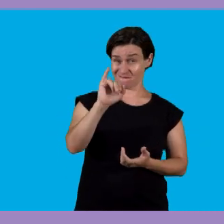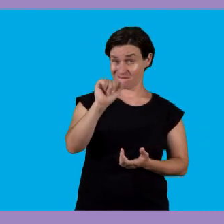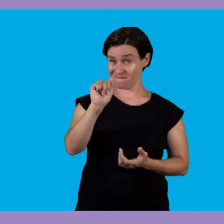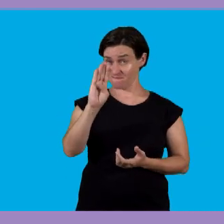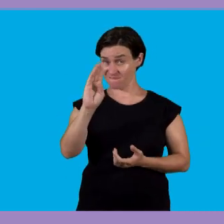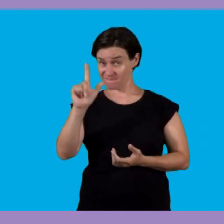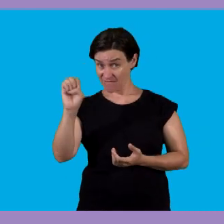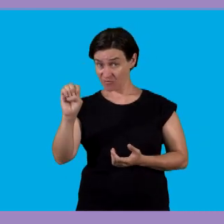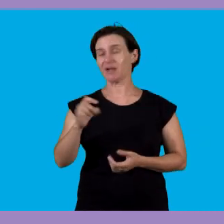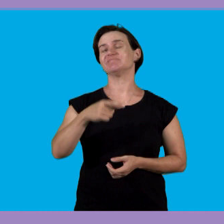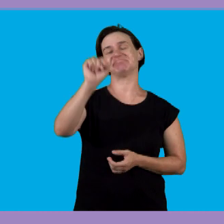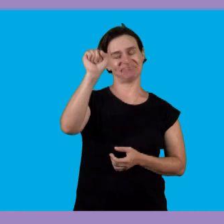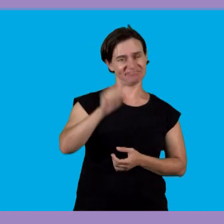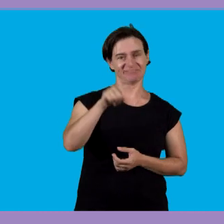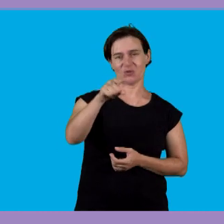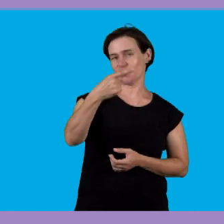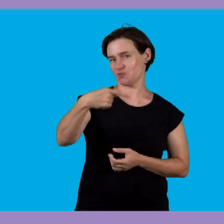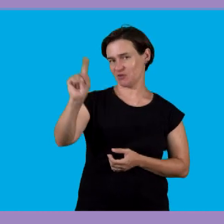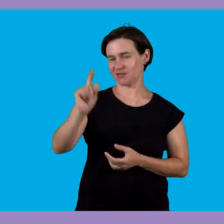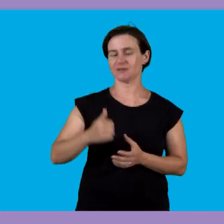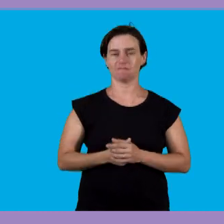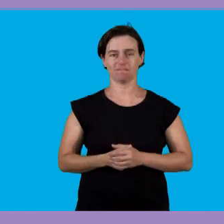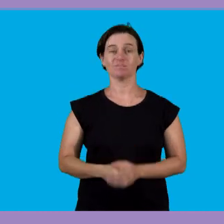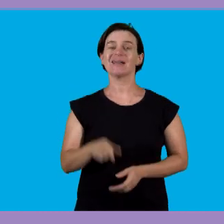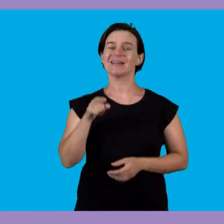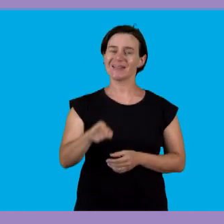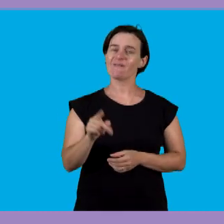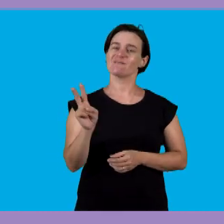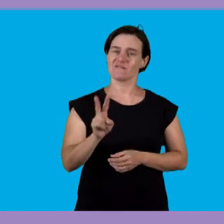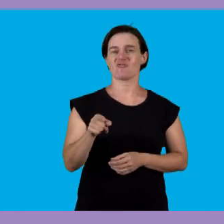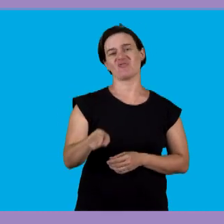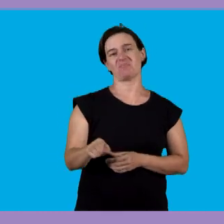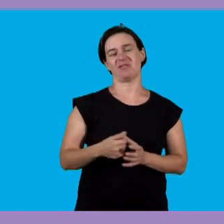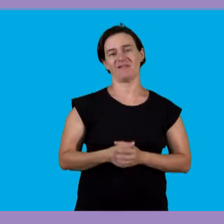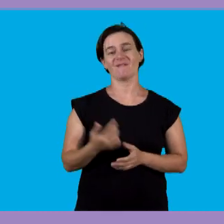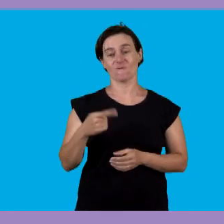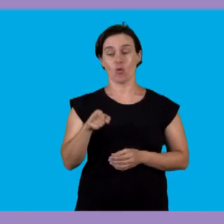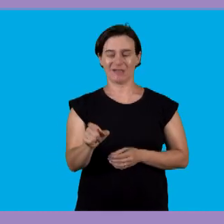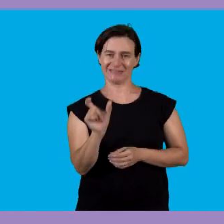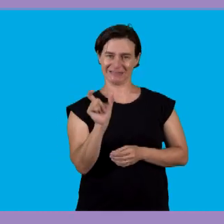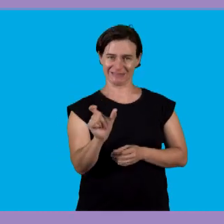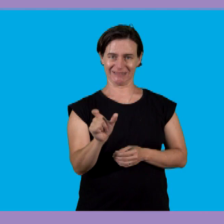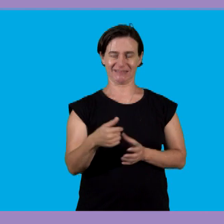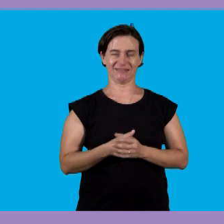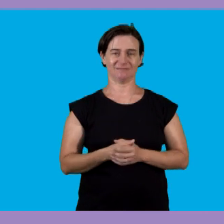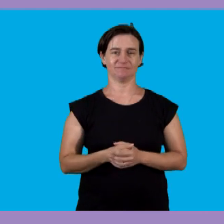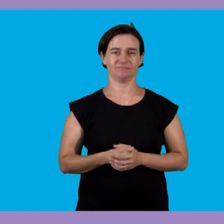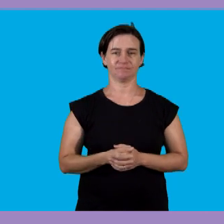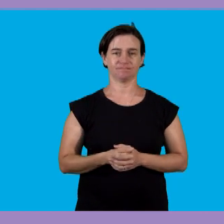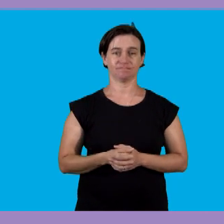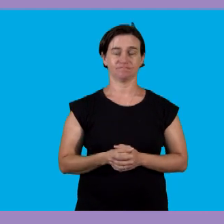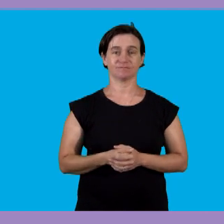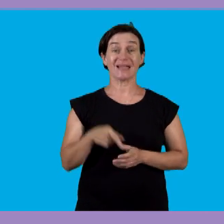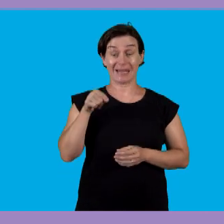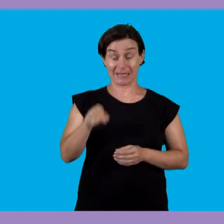a variable? Yes, you are correct. That is our variable in this